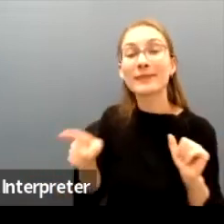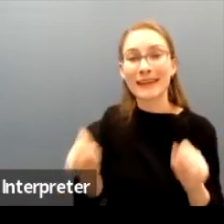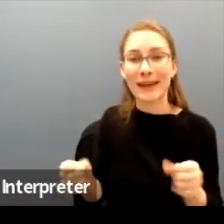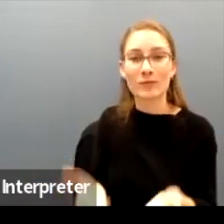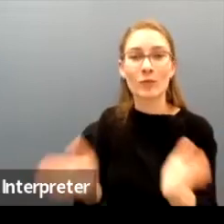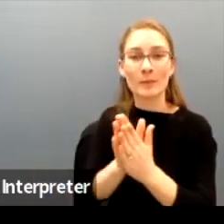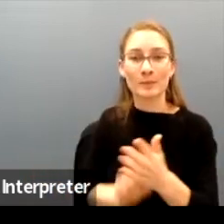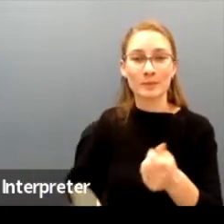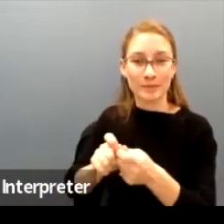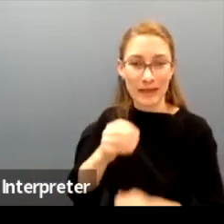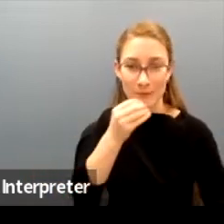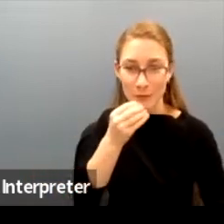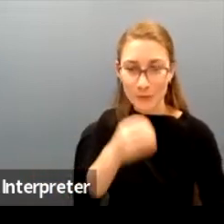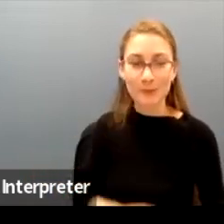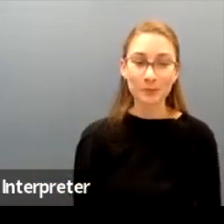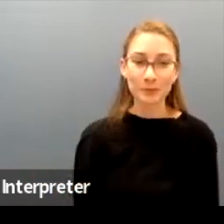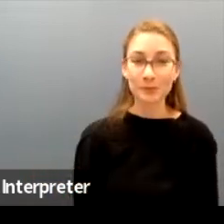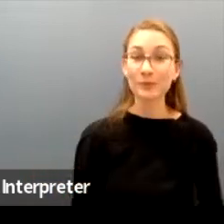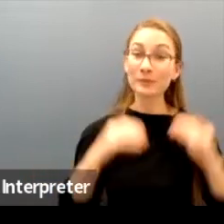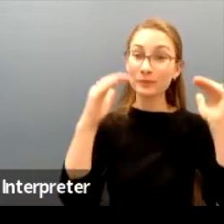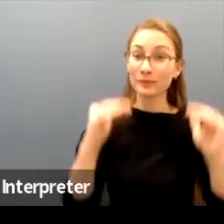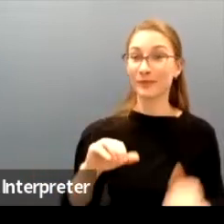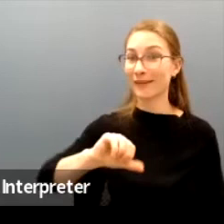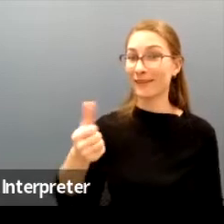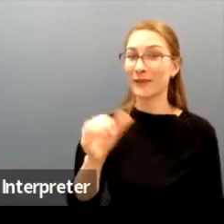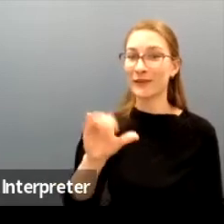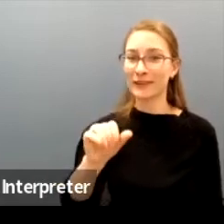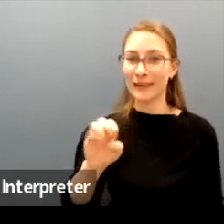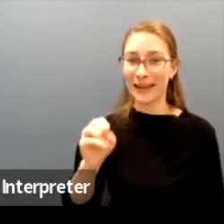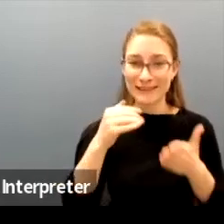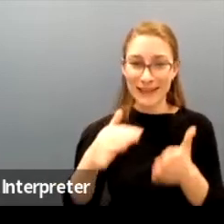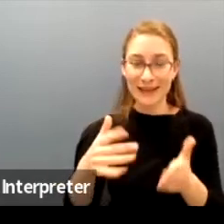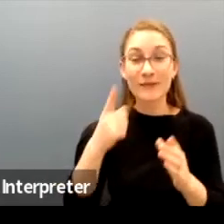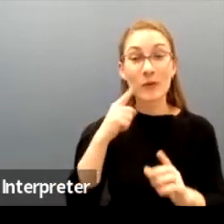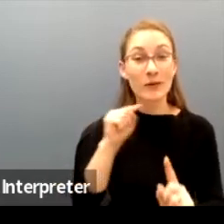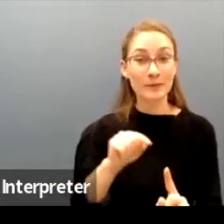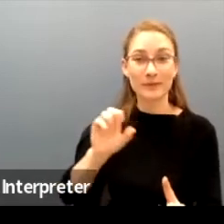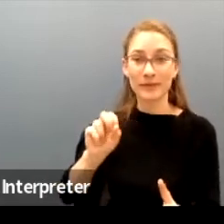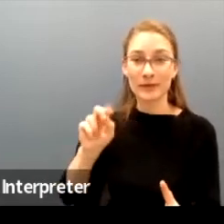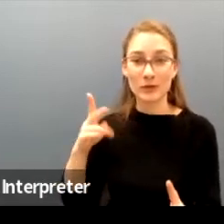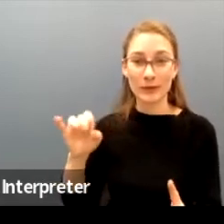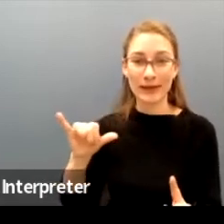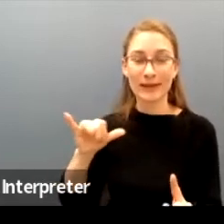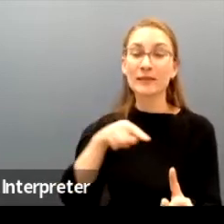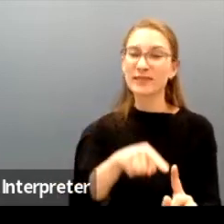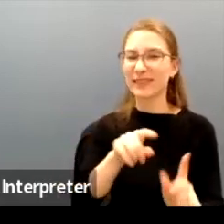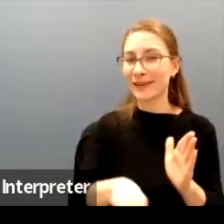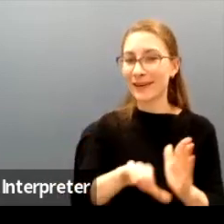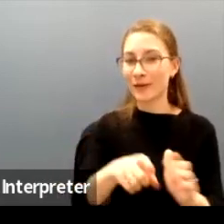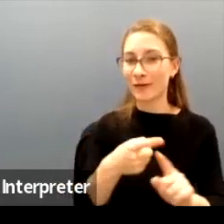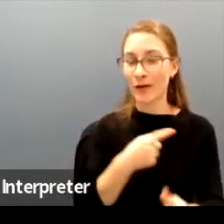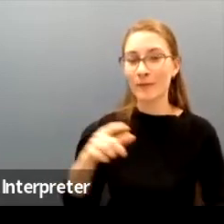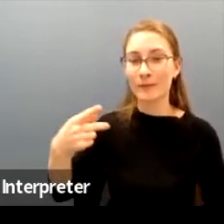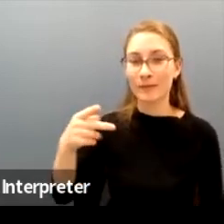All right, so now I have another case study for Snoopy. So Snoopy is a character from the Peanuts